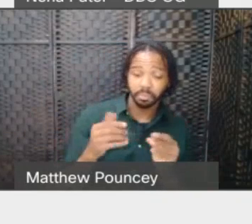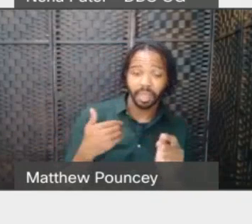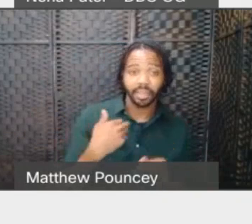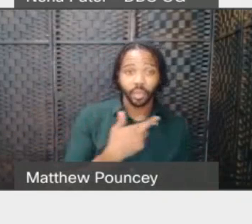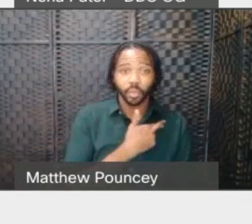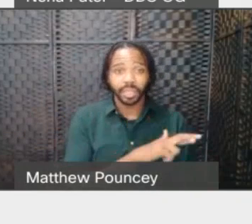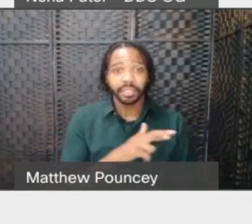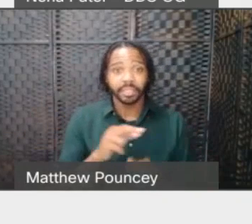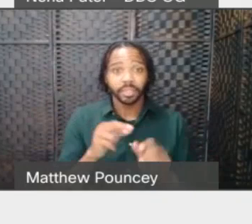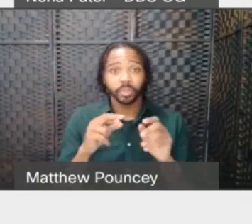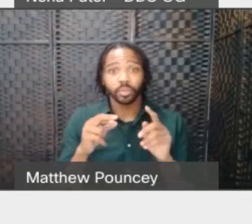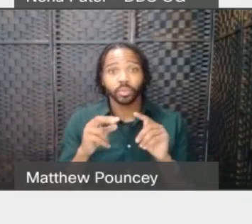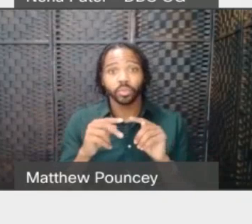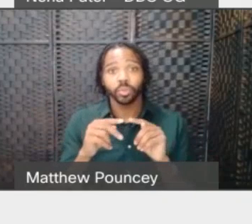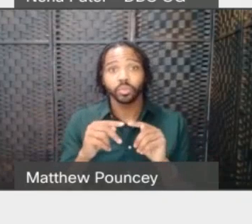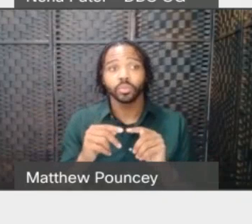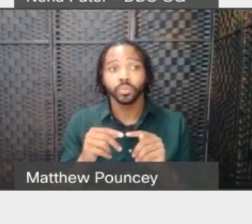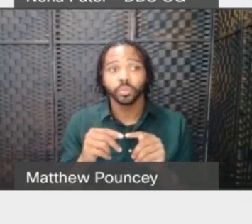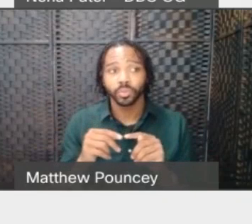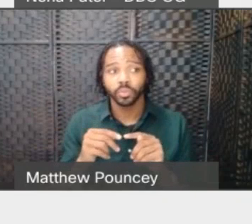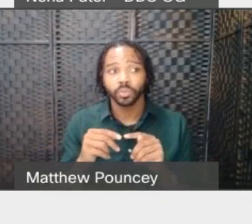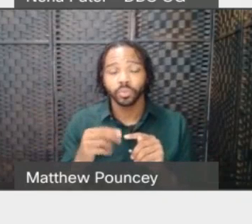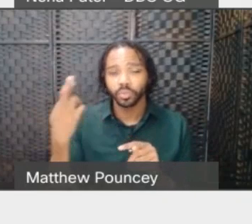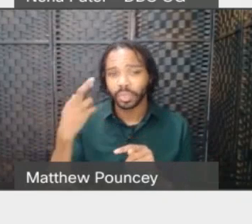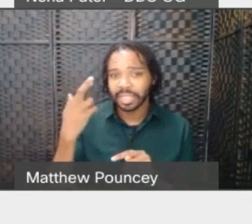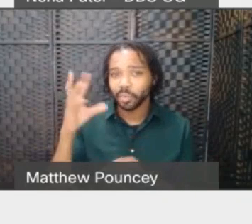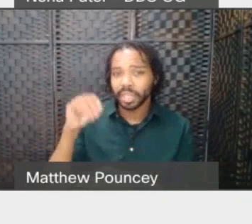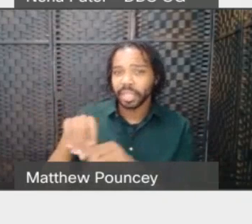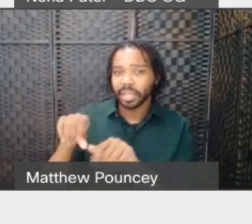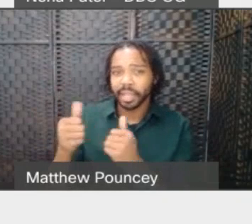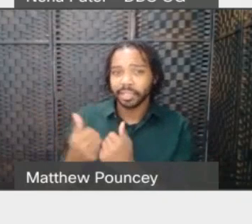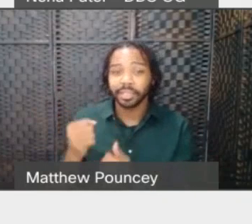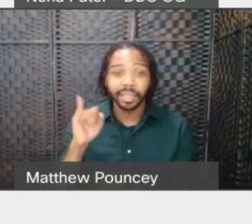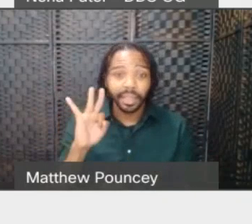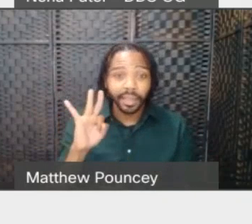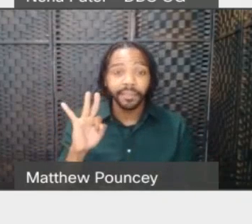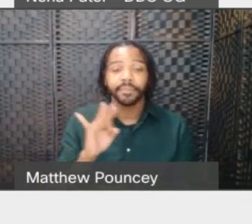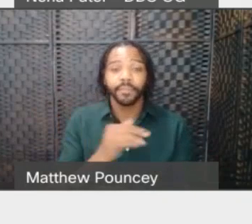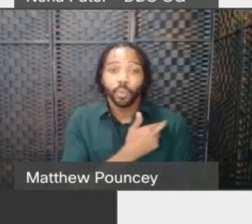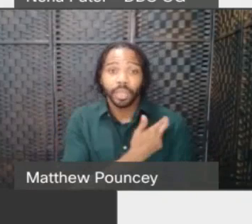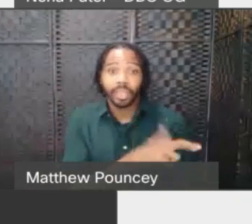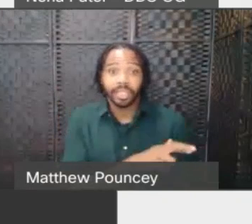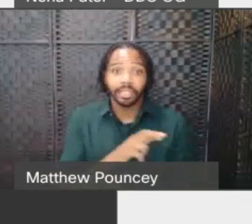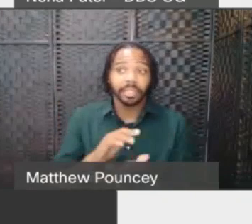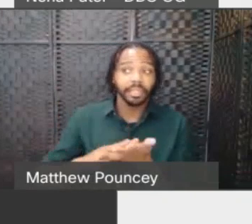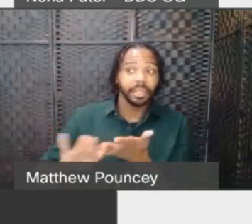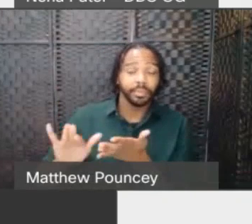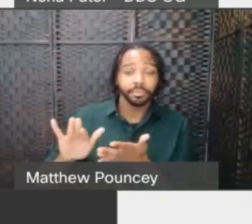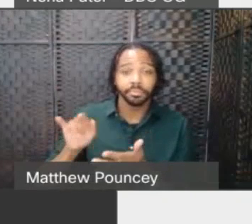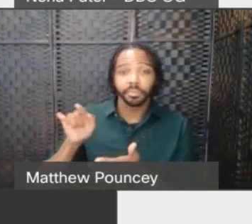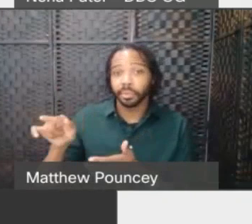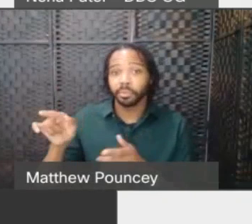your agency, I mean, any religious exemption, if this is someone who is classified